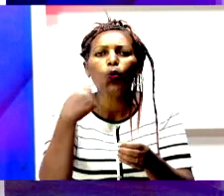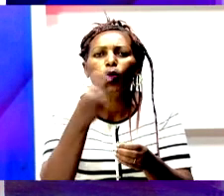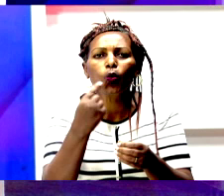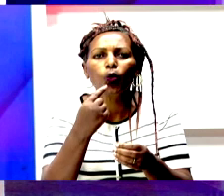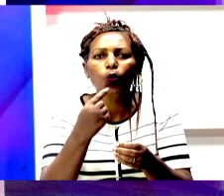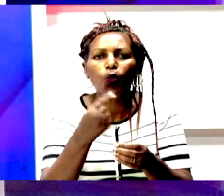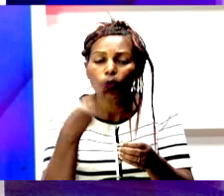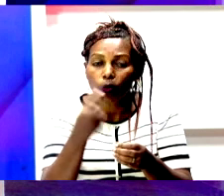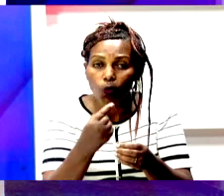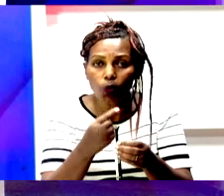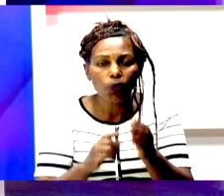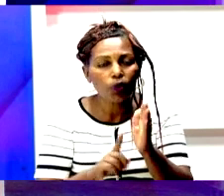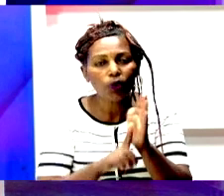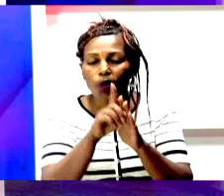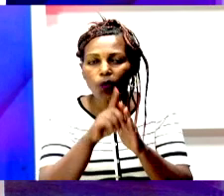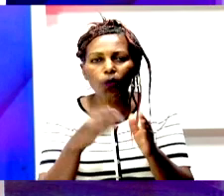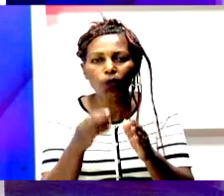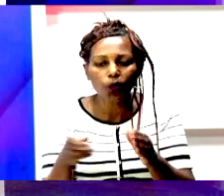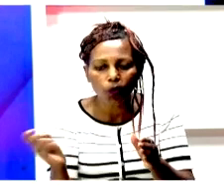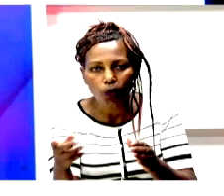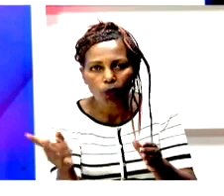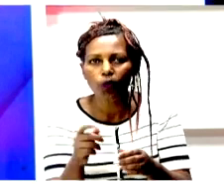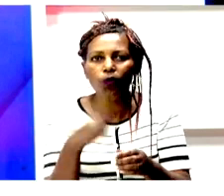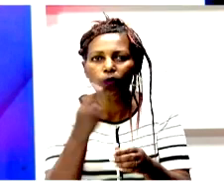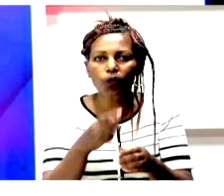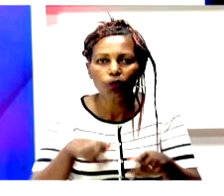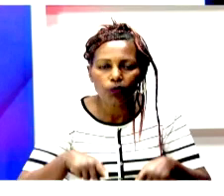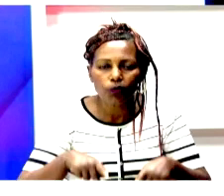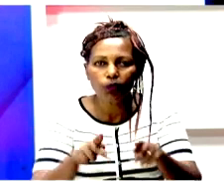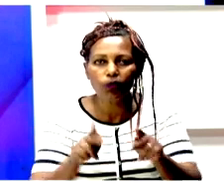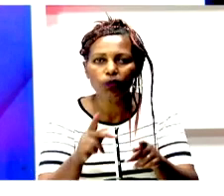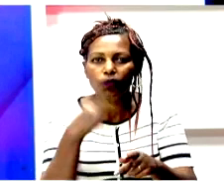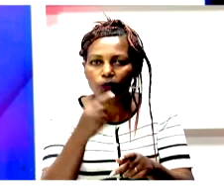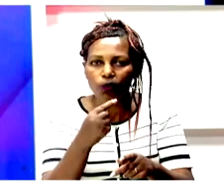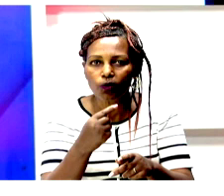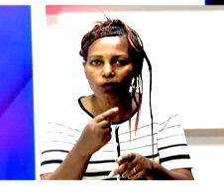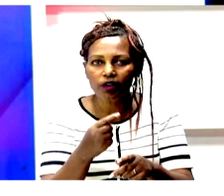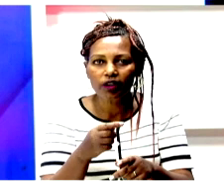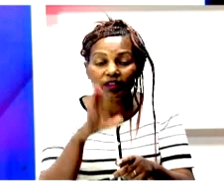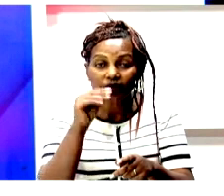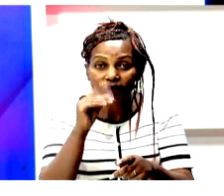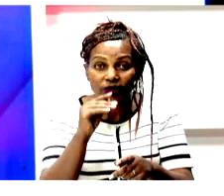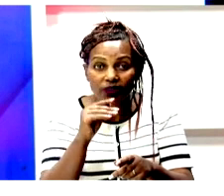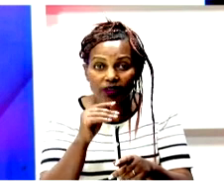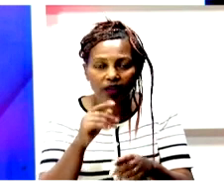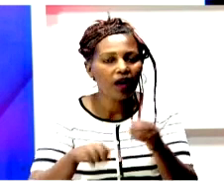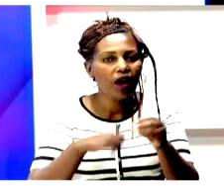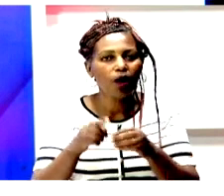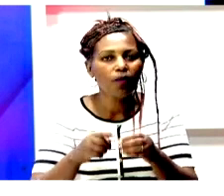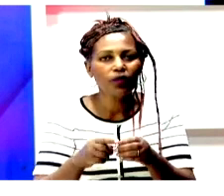grow. Farmers produce. Farmers plow. Farmers make. So that's